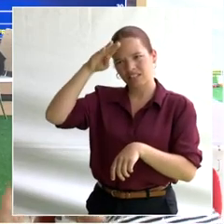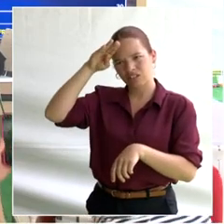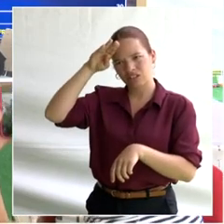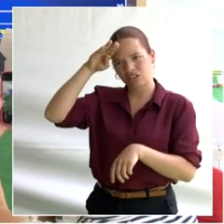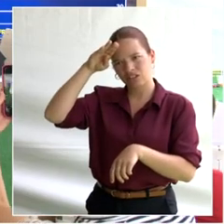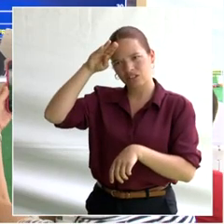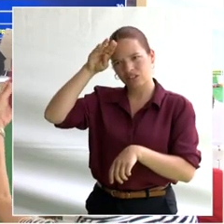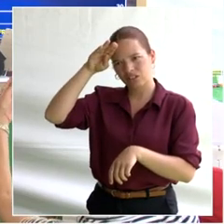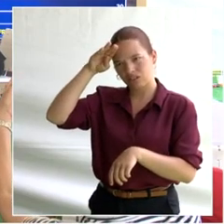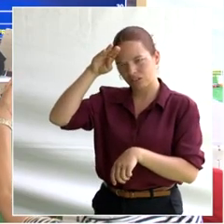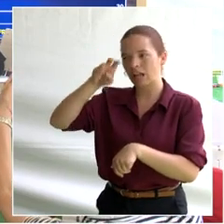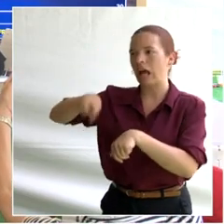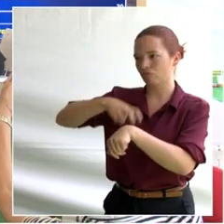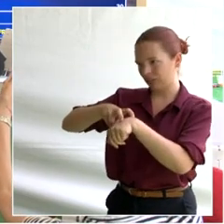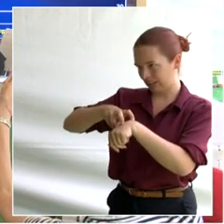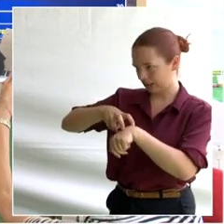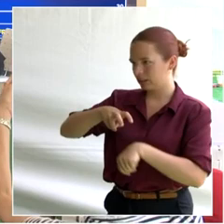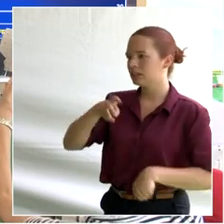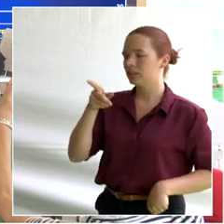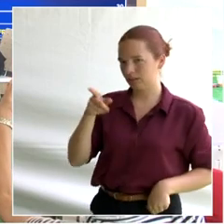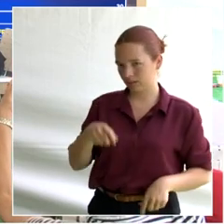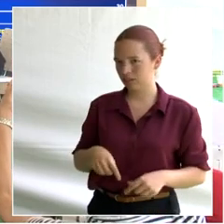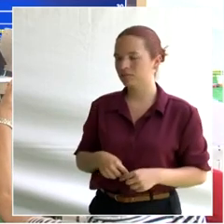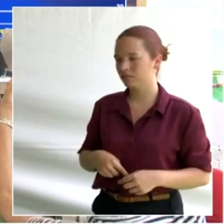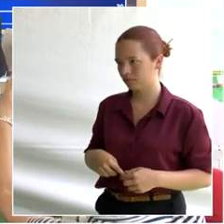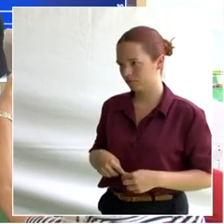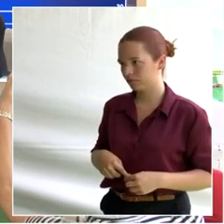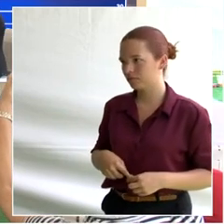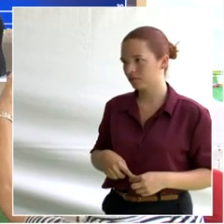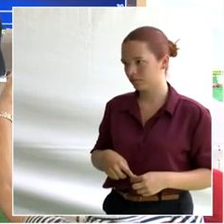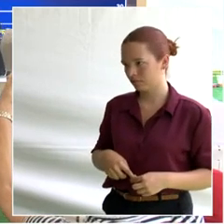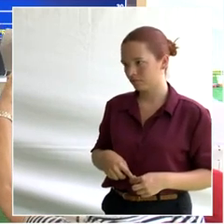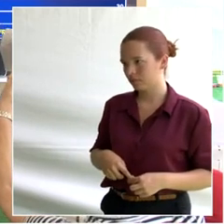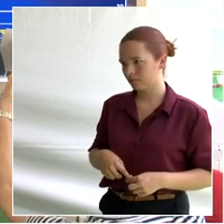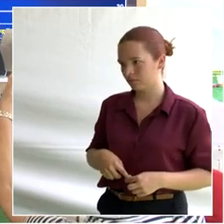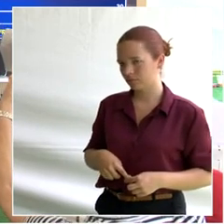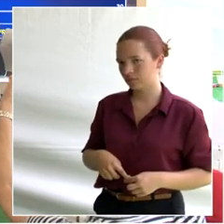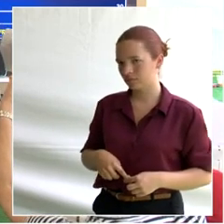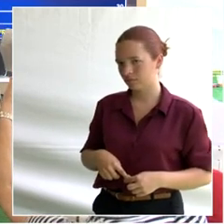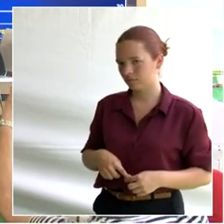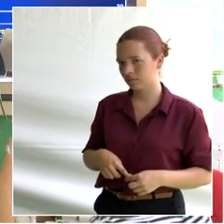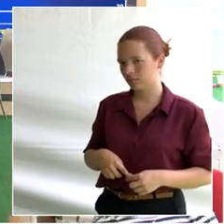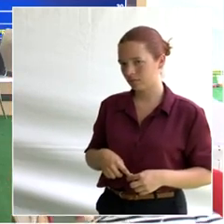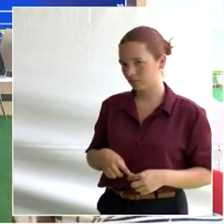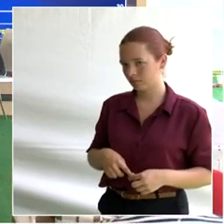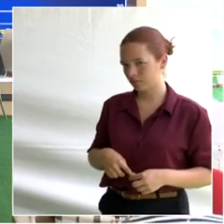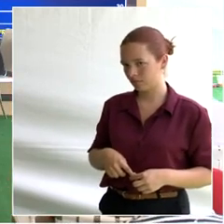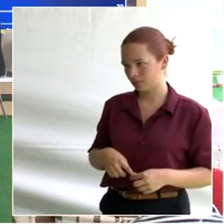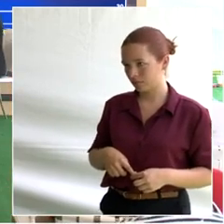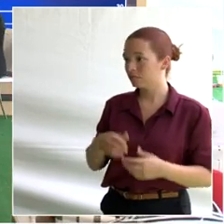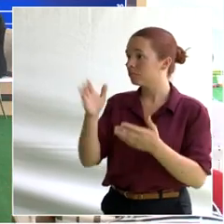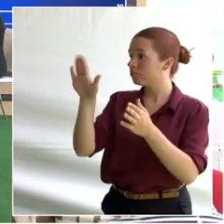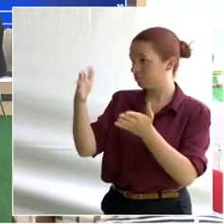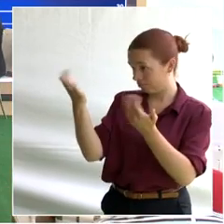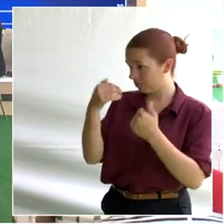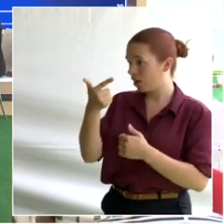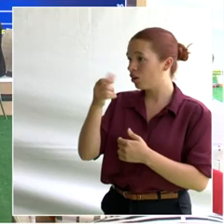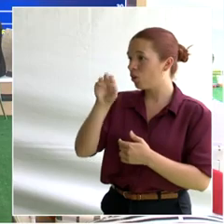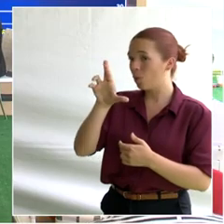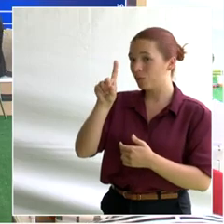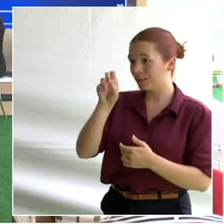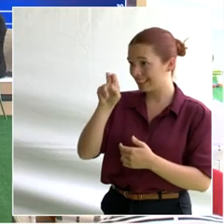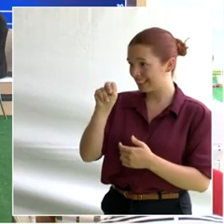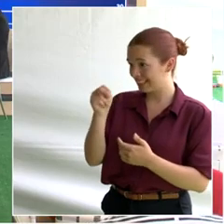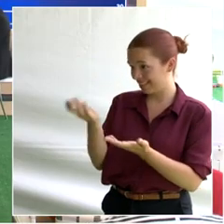much. Michael's not here, so let's move on. Is John Borden here yet? Hi, John, come on over. We've been talking about you a lot.